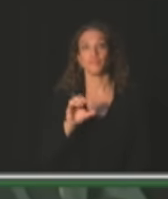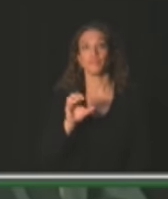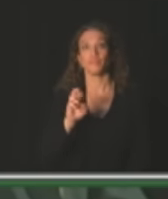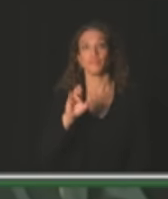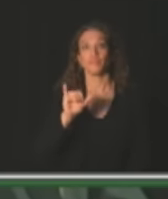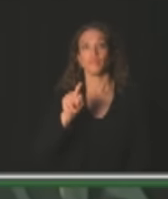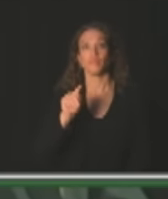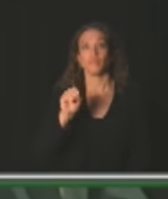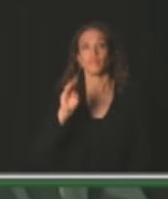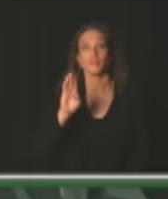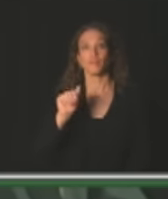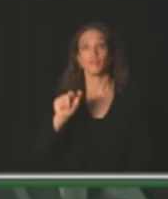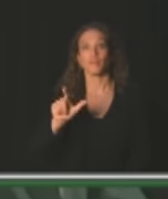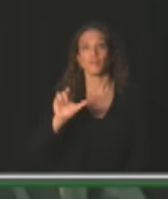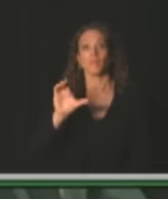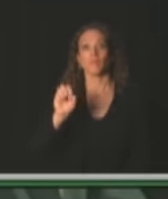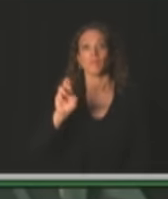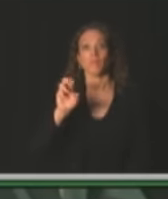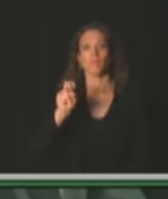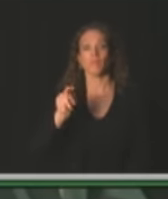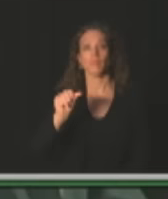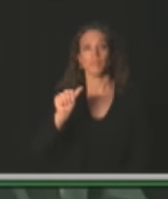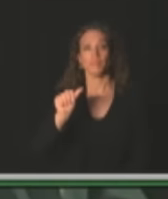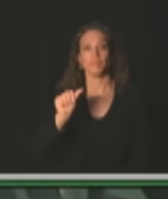Cristobal Corona,